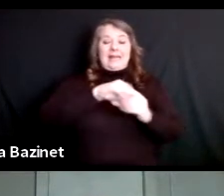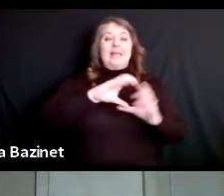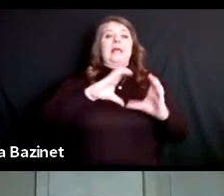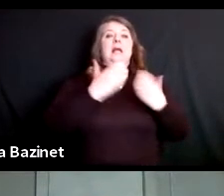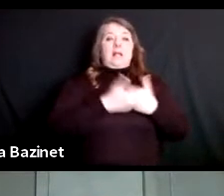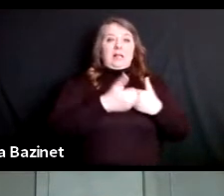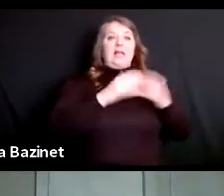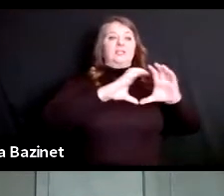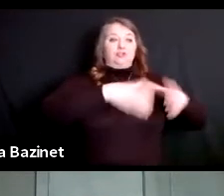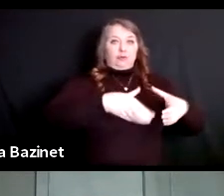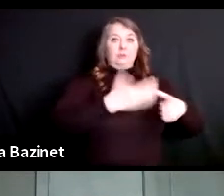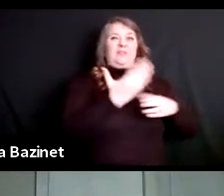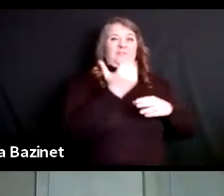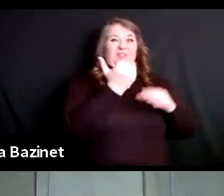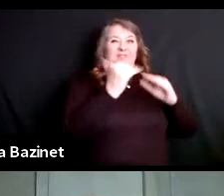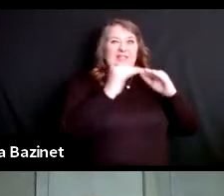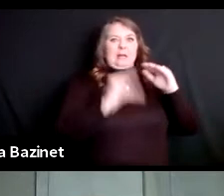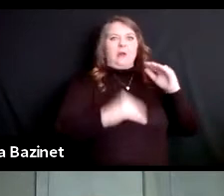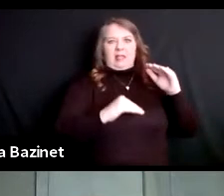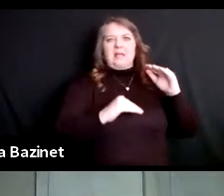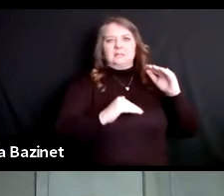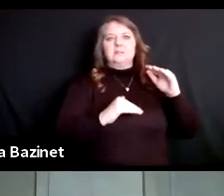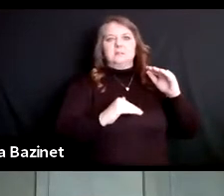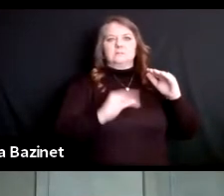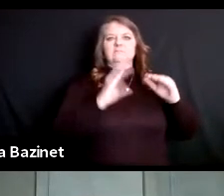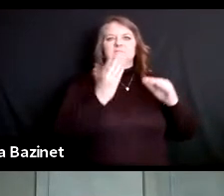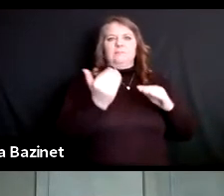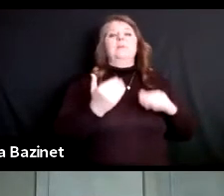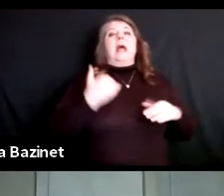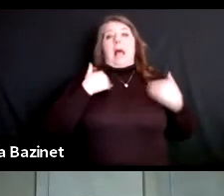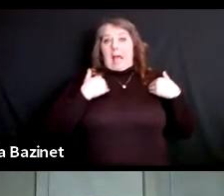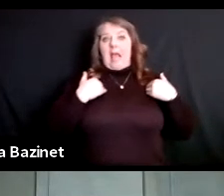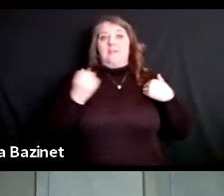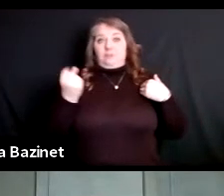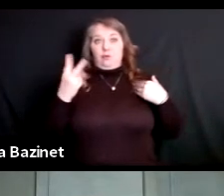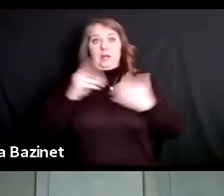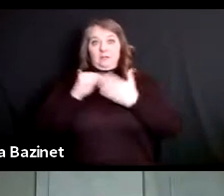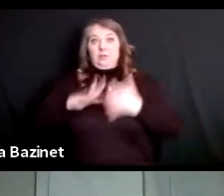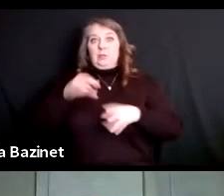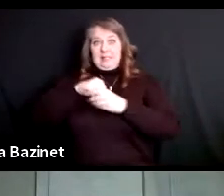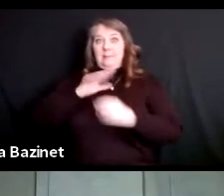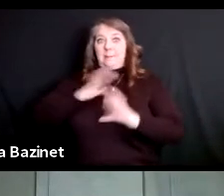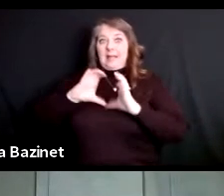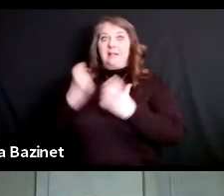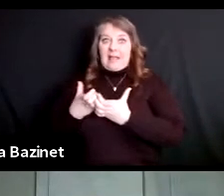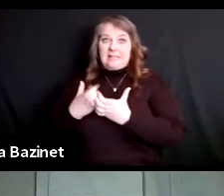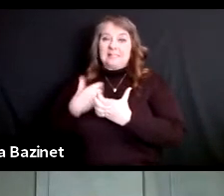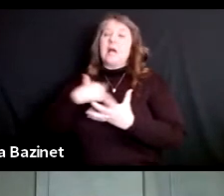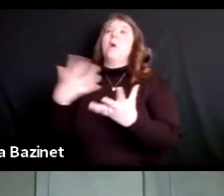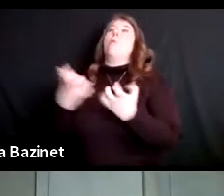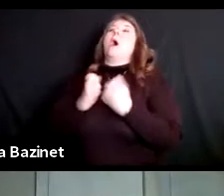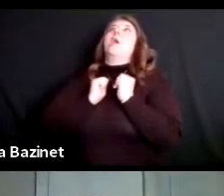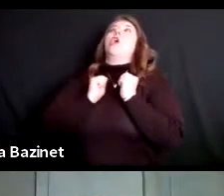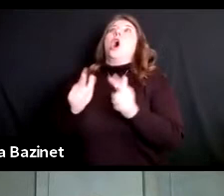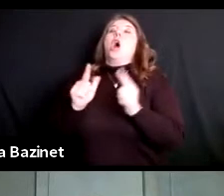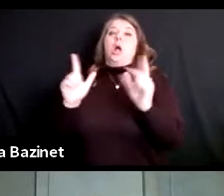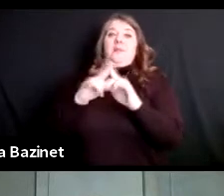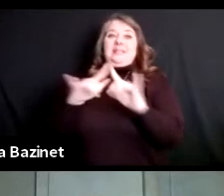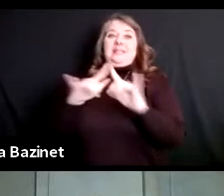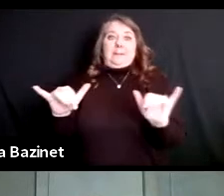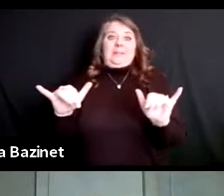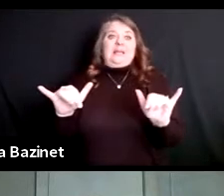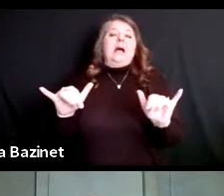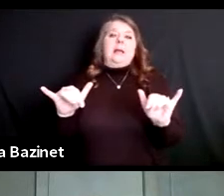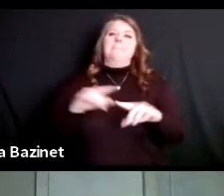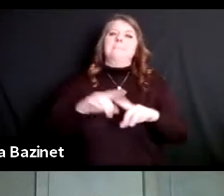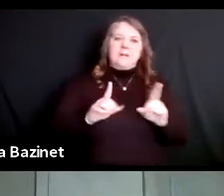and in class groups of 15 or less. I have 12 students in my class. I would love to have them all at the same time. At this